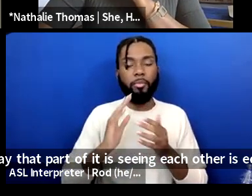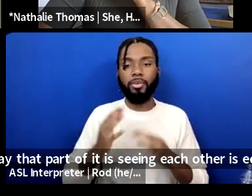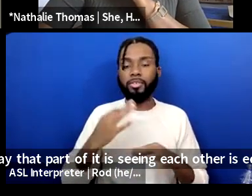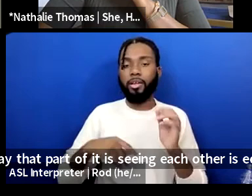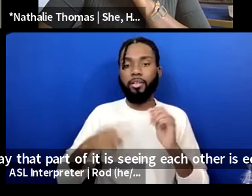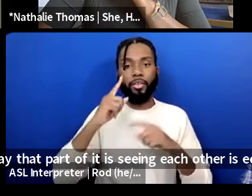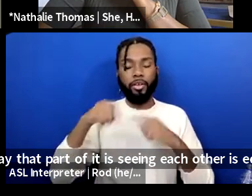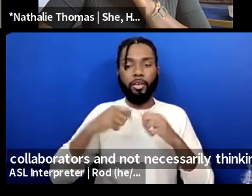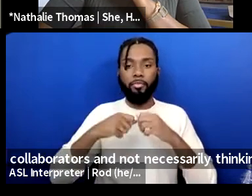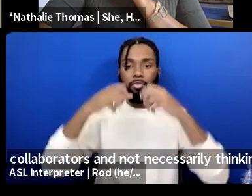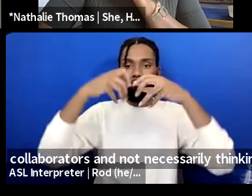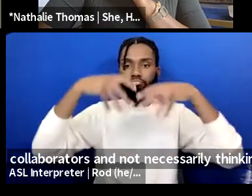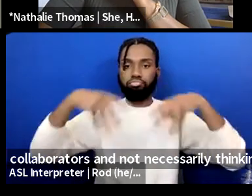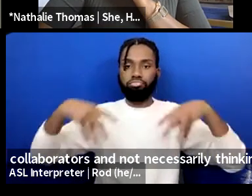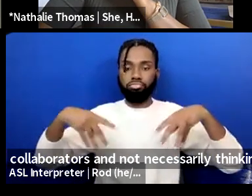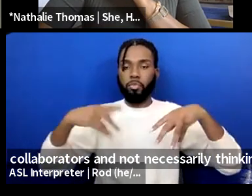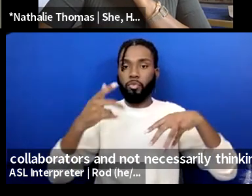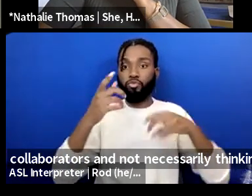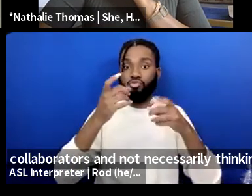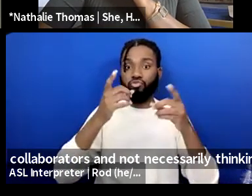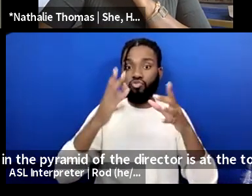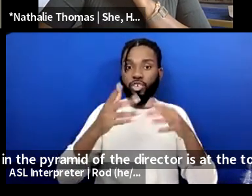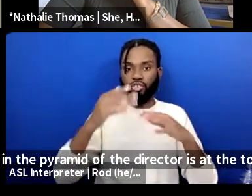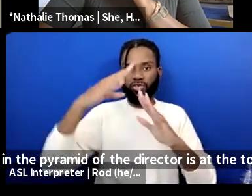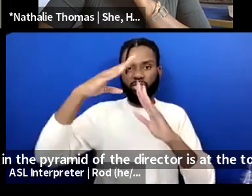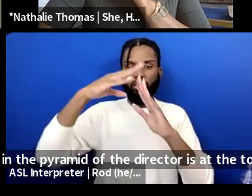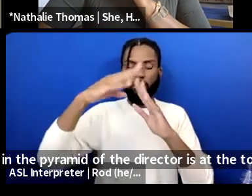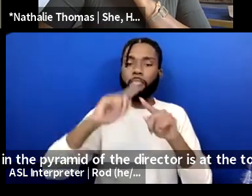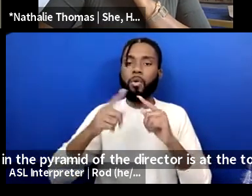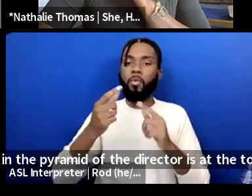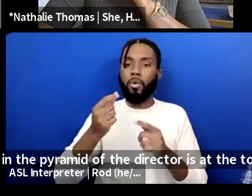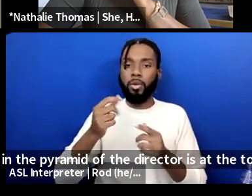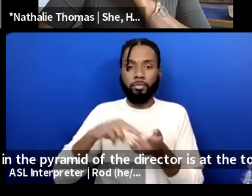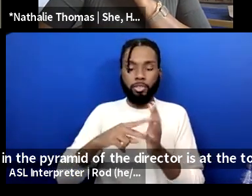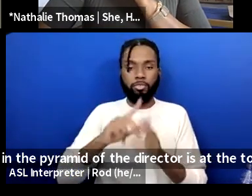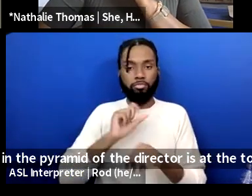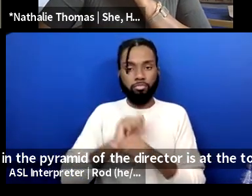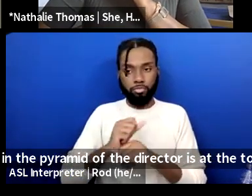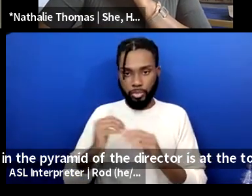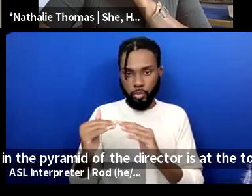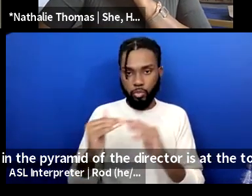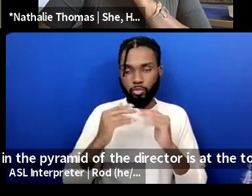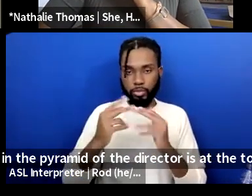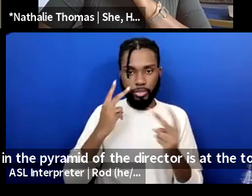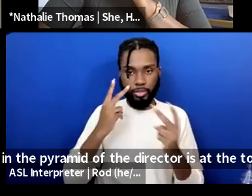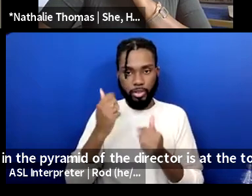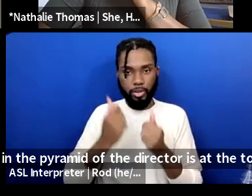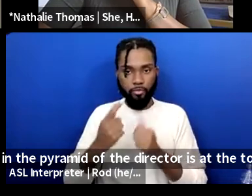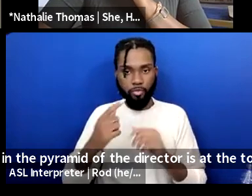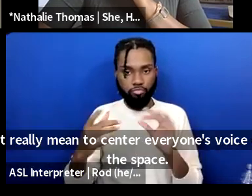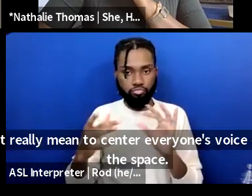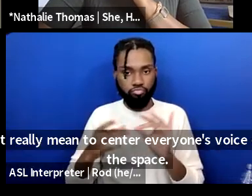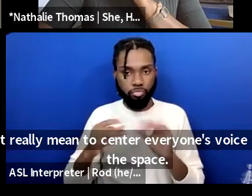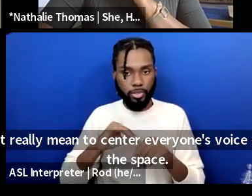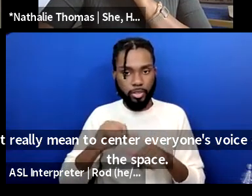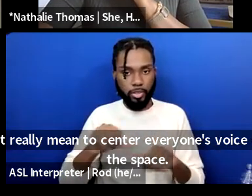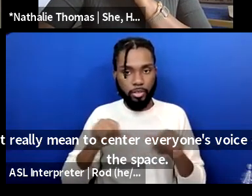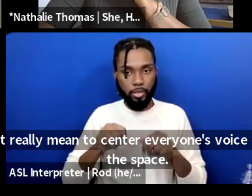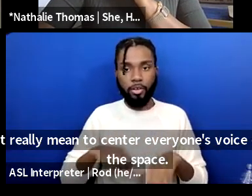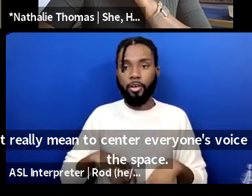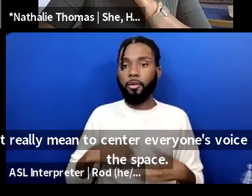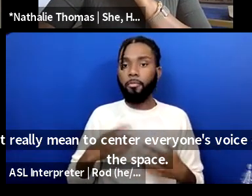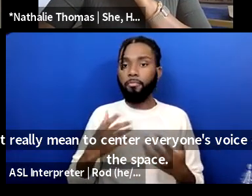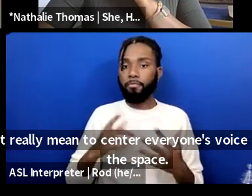of the director is at the top. What does it really mean to center everyone's voice equally in the space? Start rehearsals with like